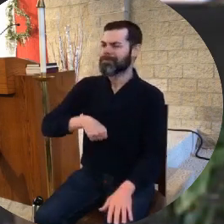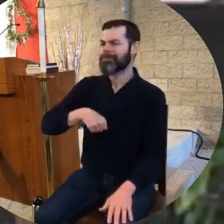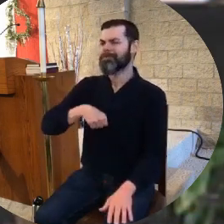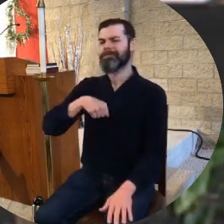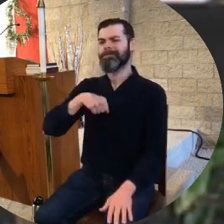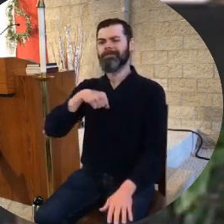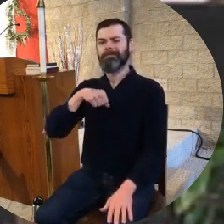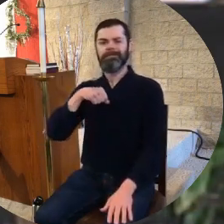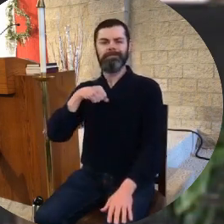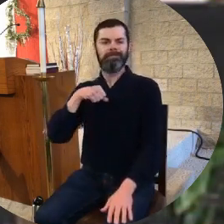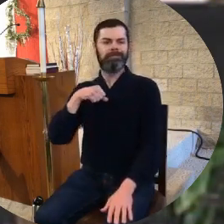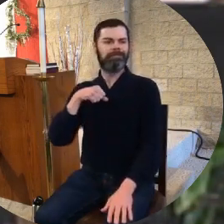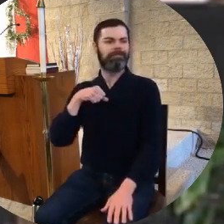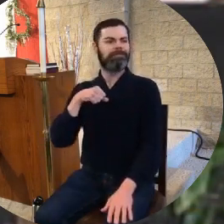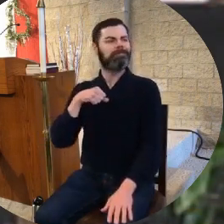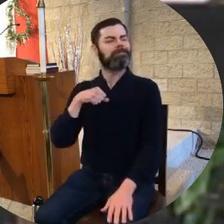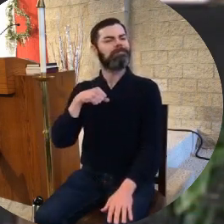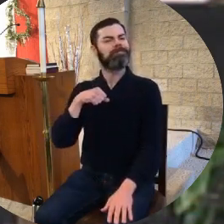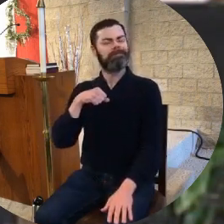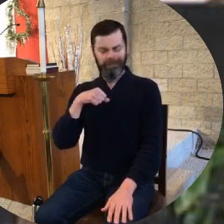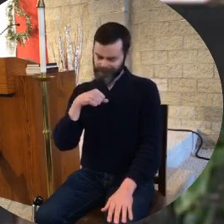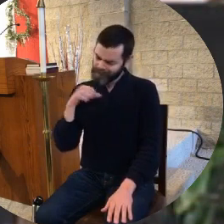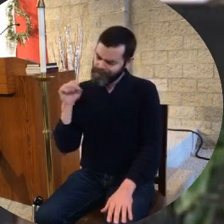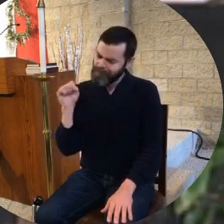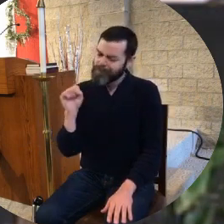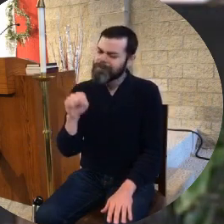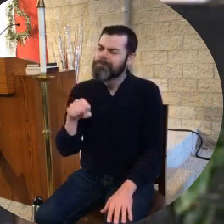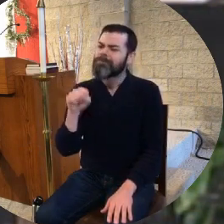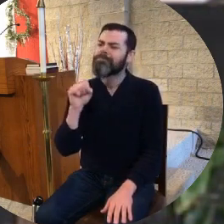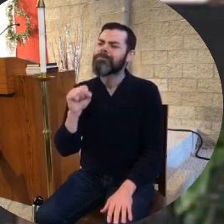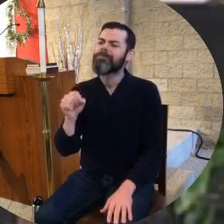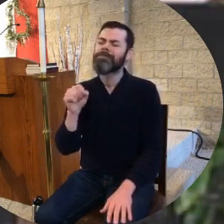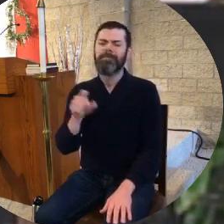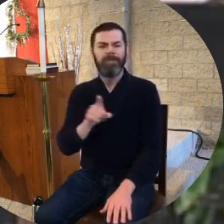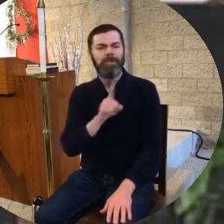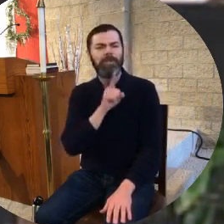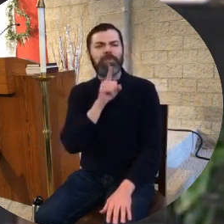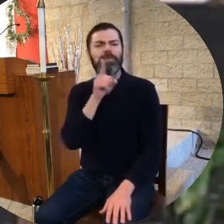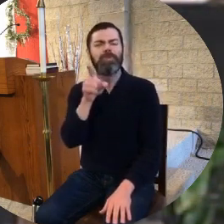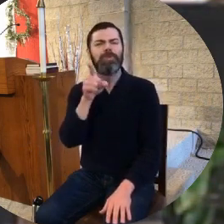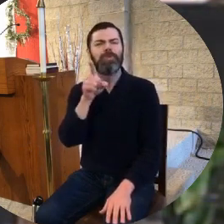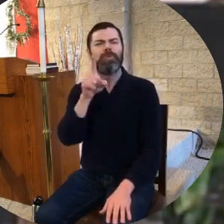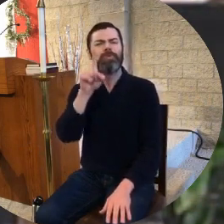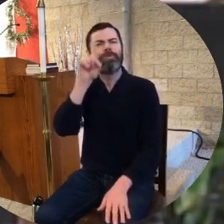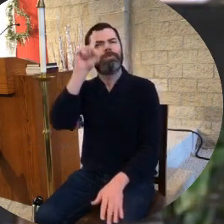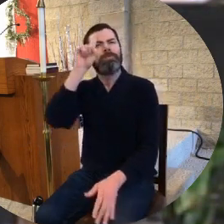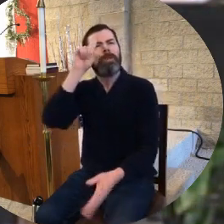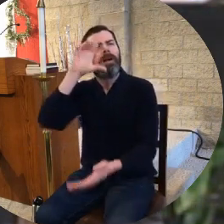Proudly, in true peace of mind.